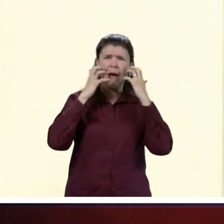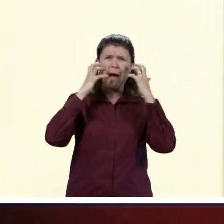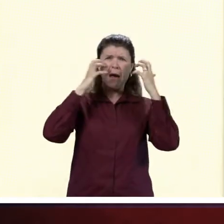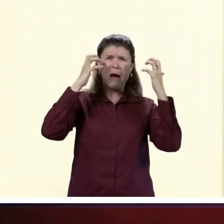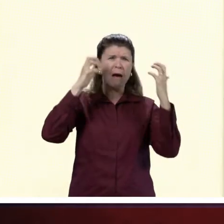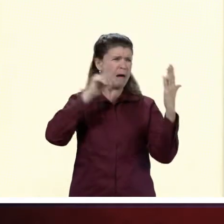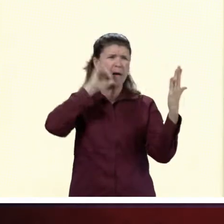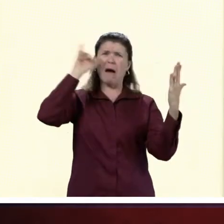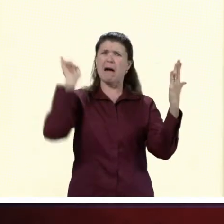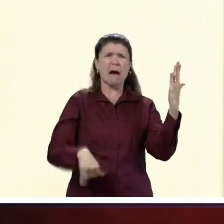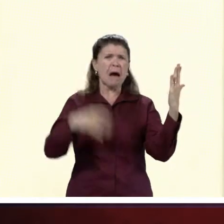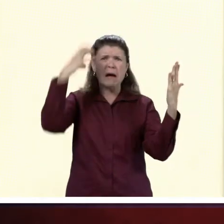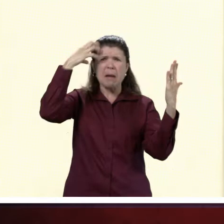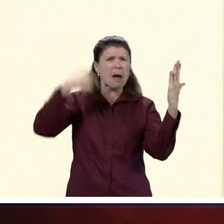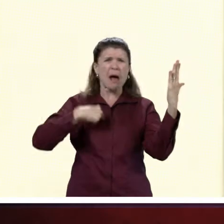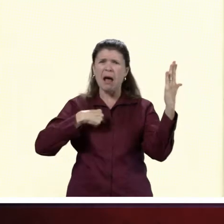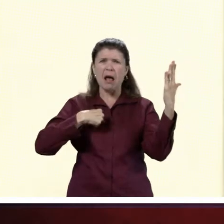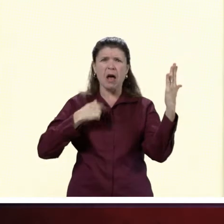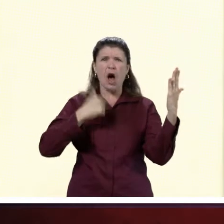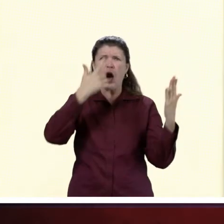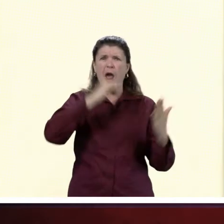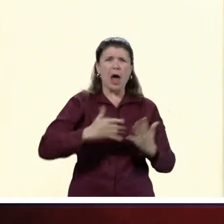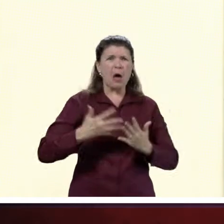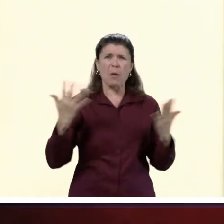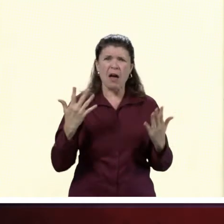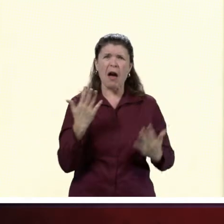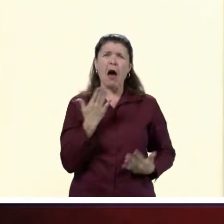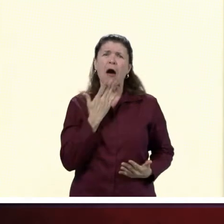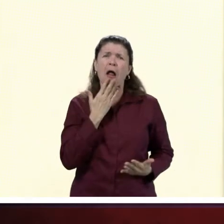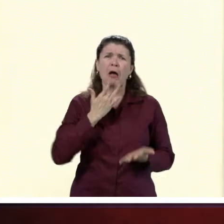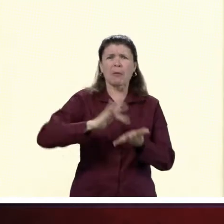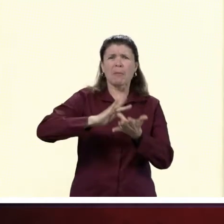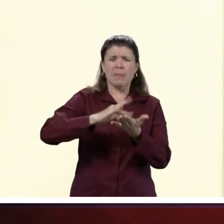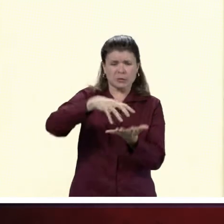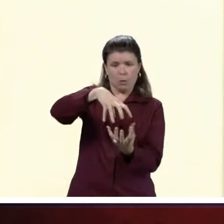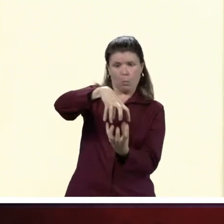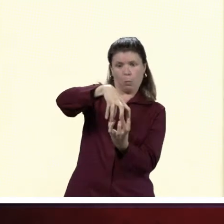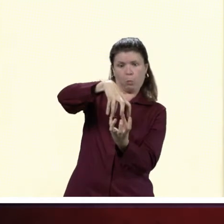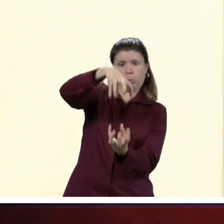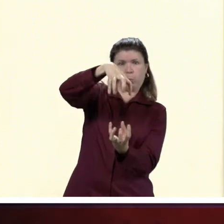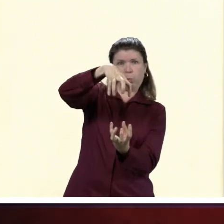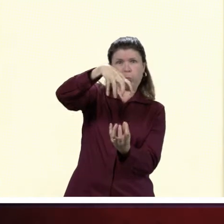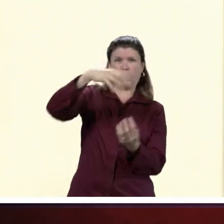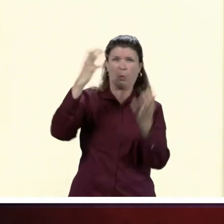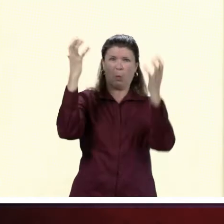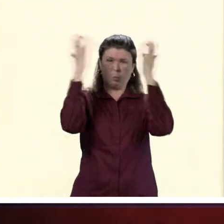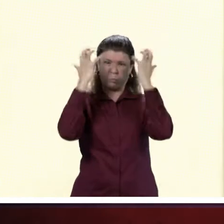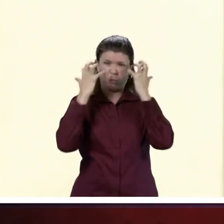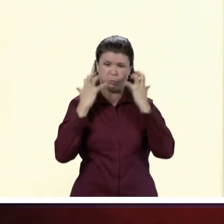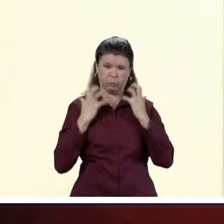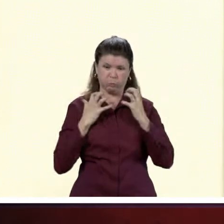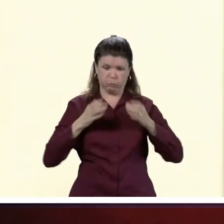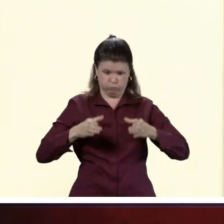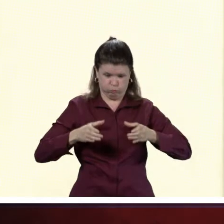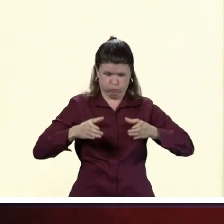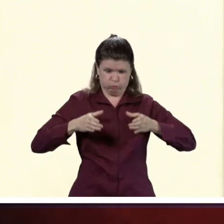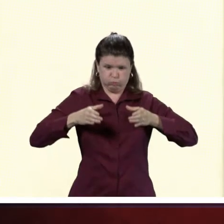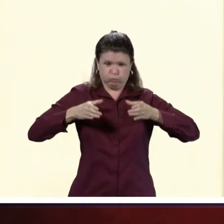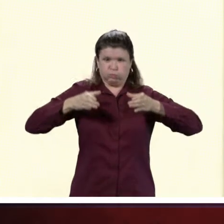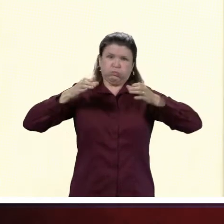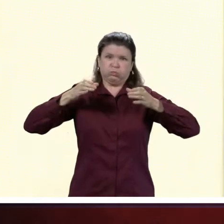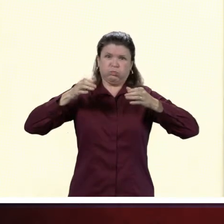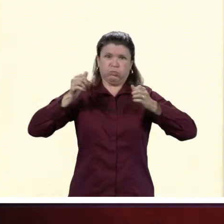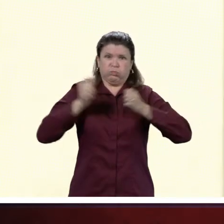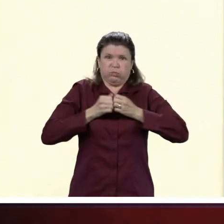there, staring back at her, was a giant, multicolored pill with her face on it.